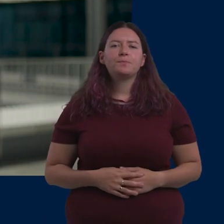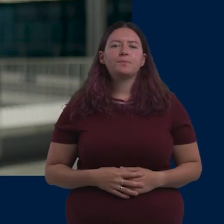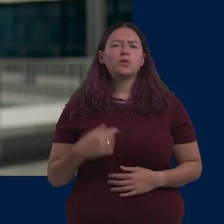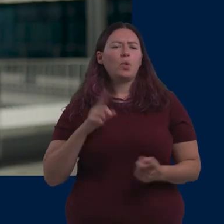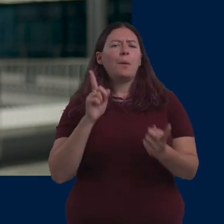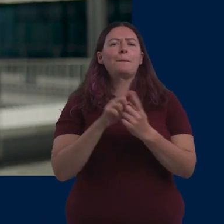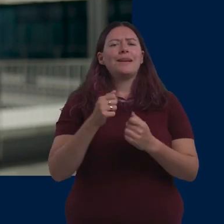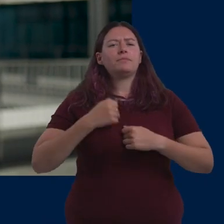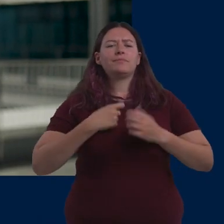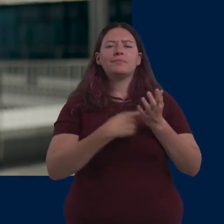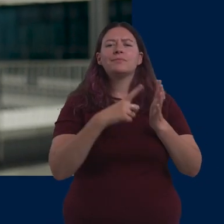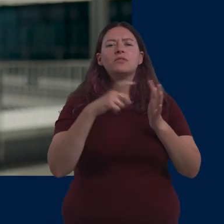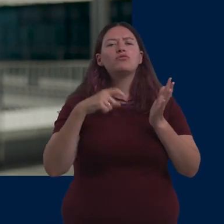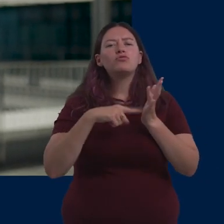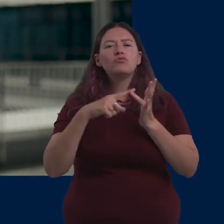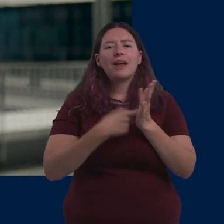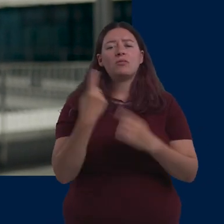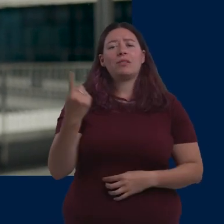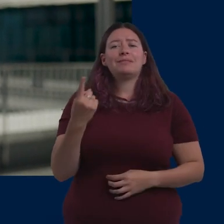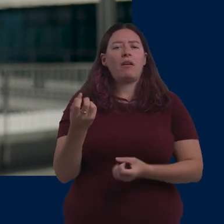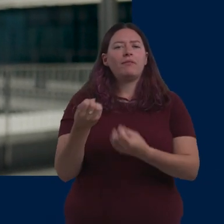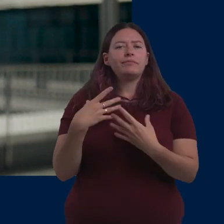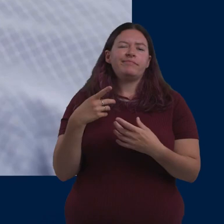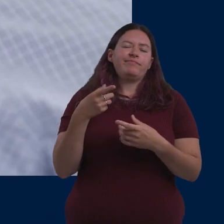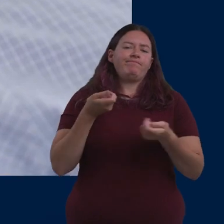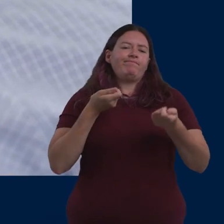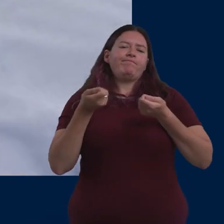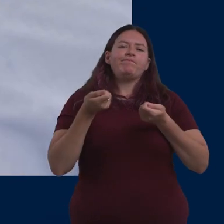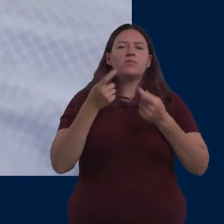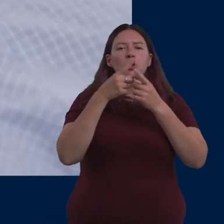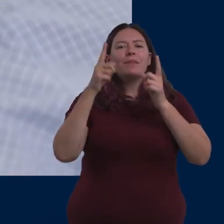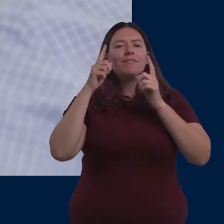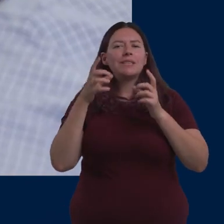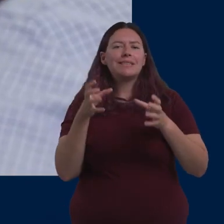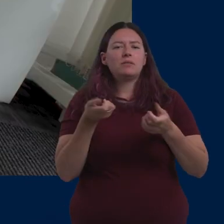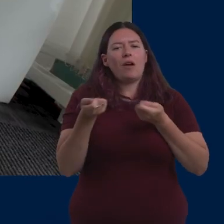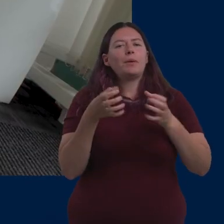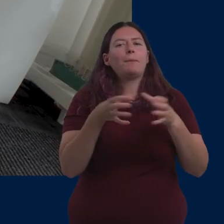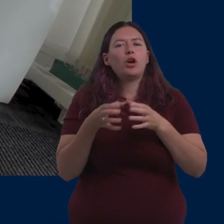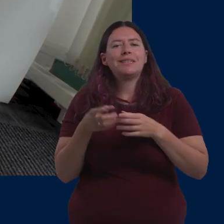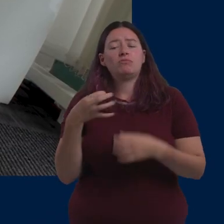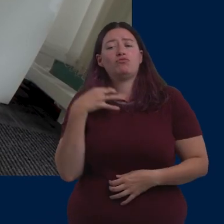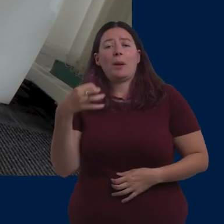we're going to hear from our rector, who convenes the university's governing body and represents students and staff.